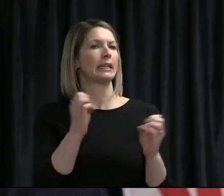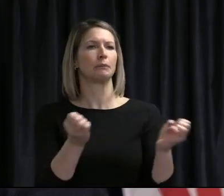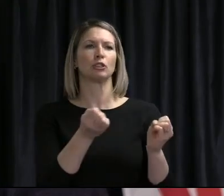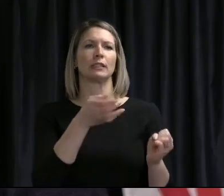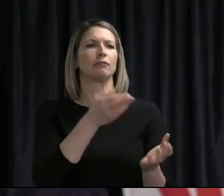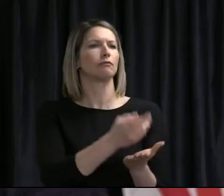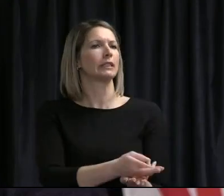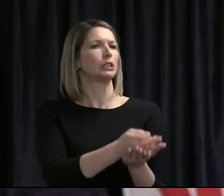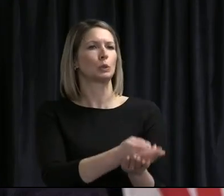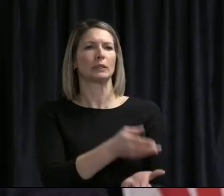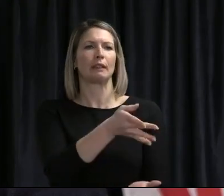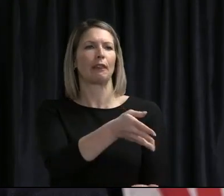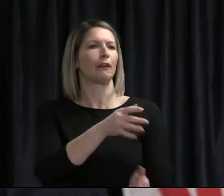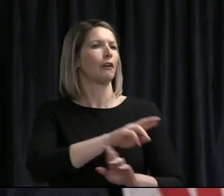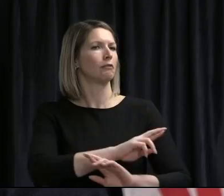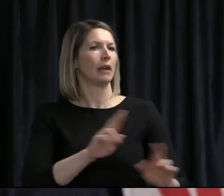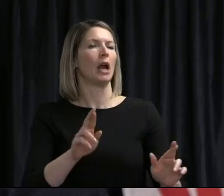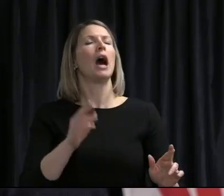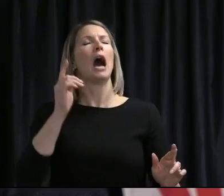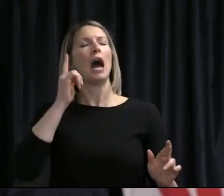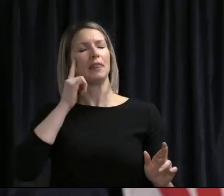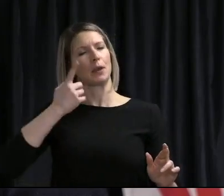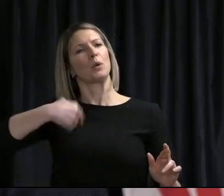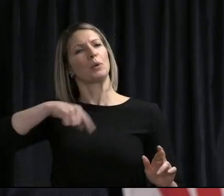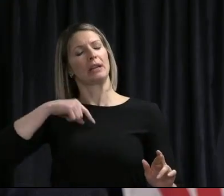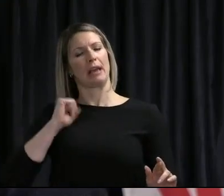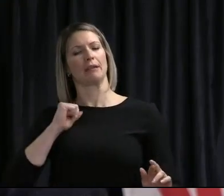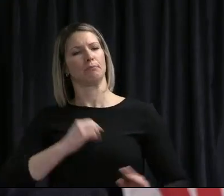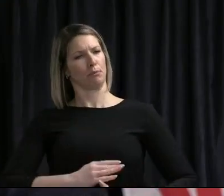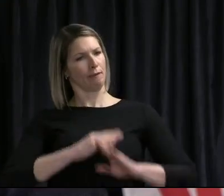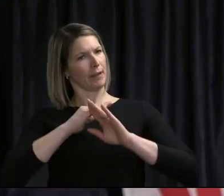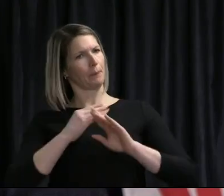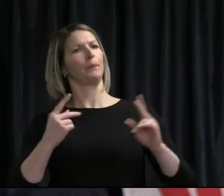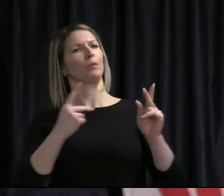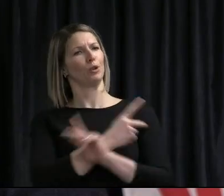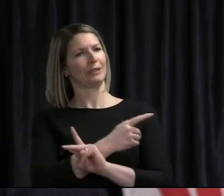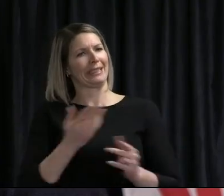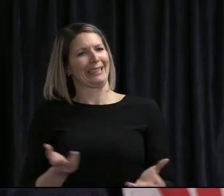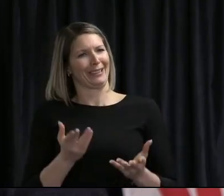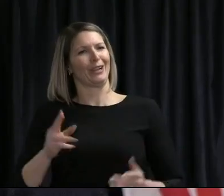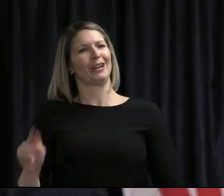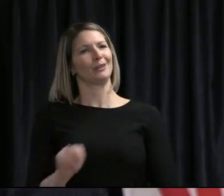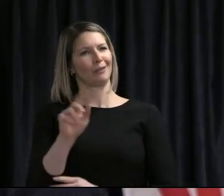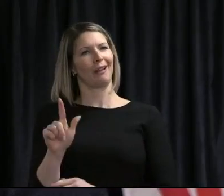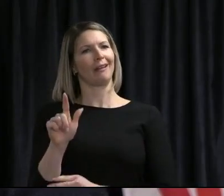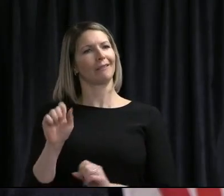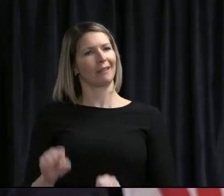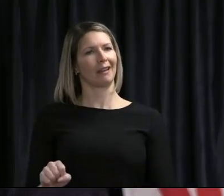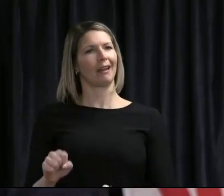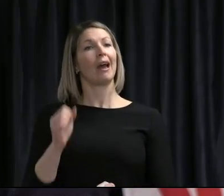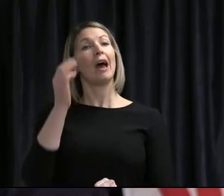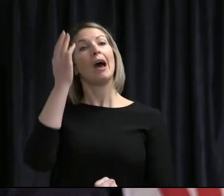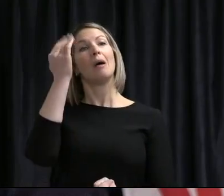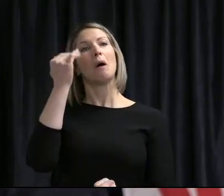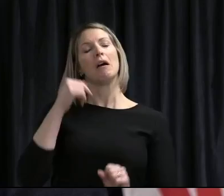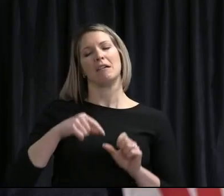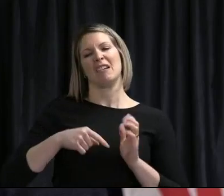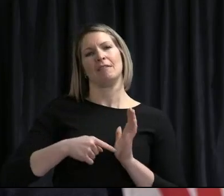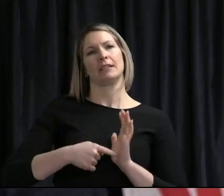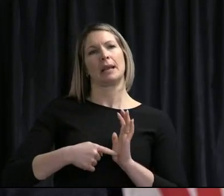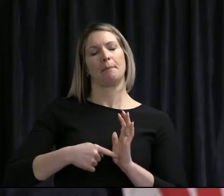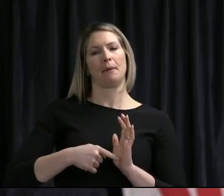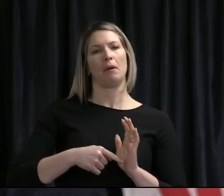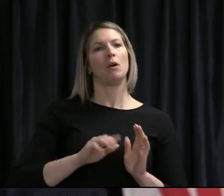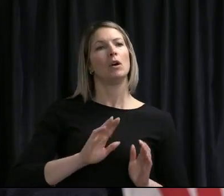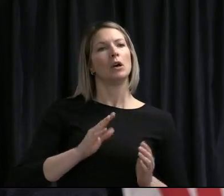can make good progress towards flattening the curve and reducing the impact on our province by using measures such as postponing or cancelling gatherings